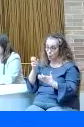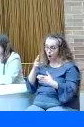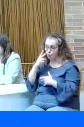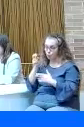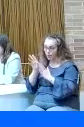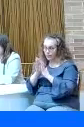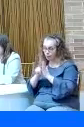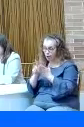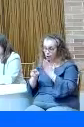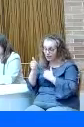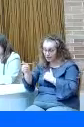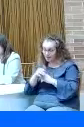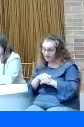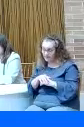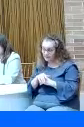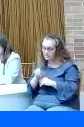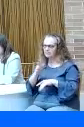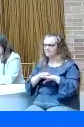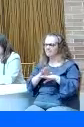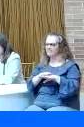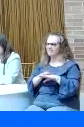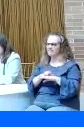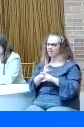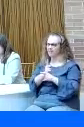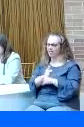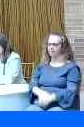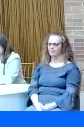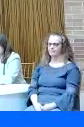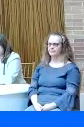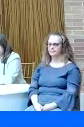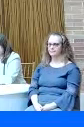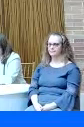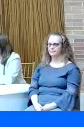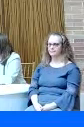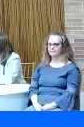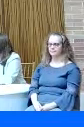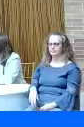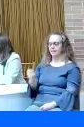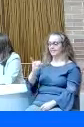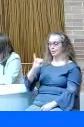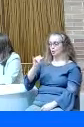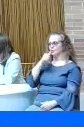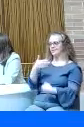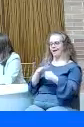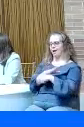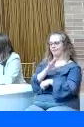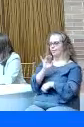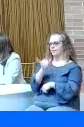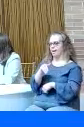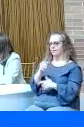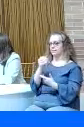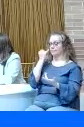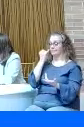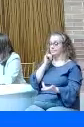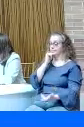careful with it your Eno insurance will not cover you if you make a mistake